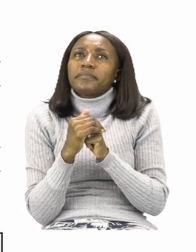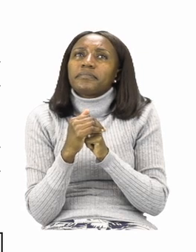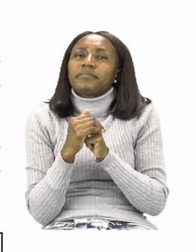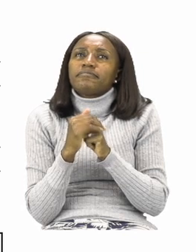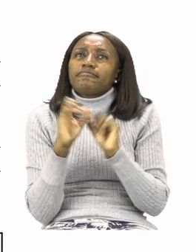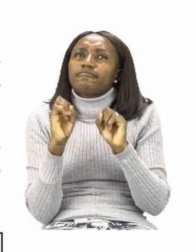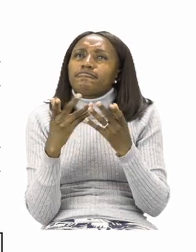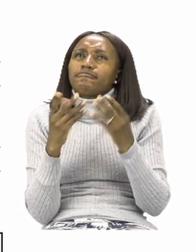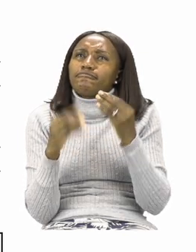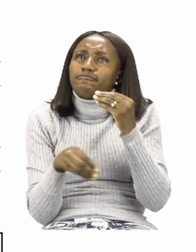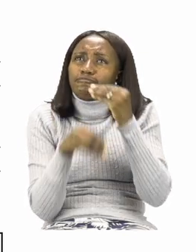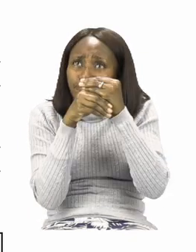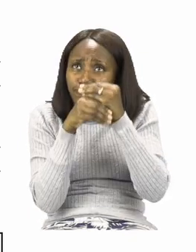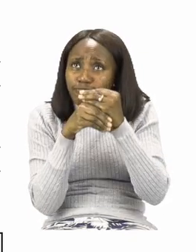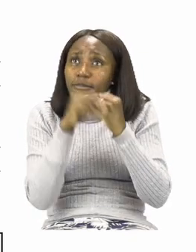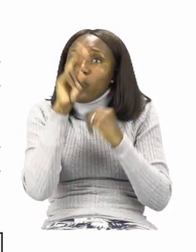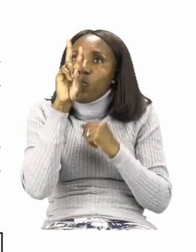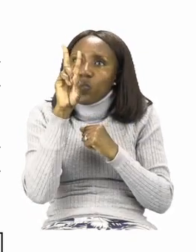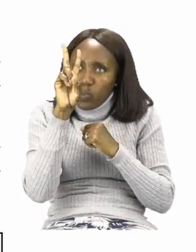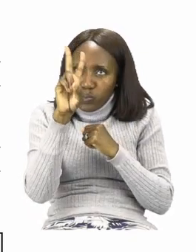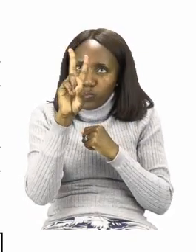much do we add here?